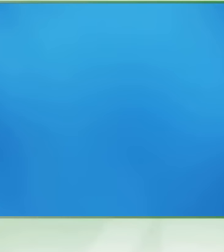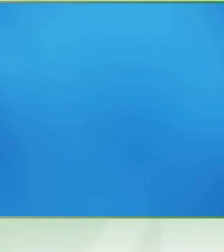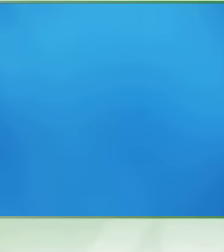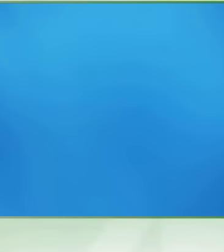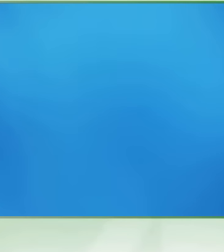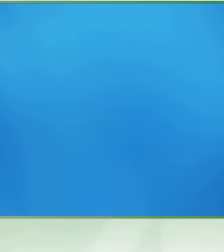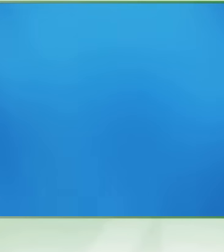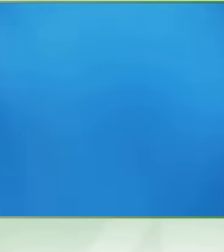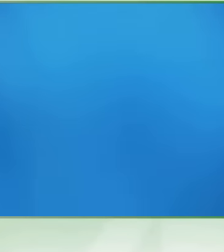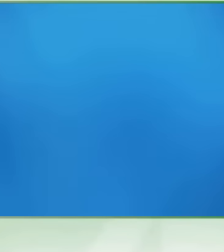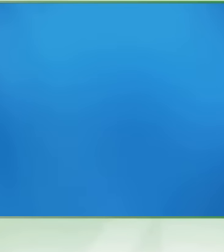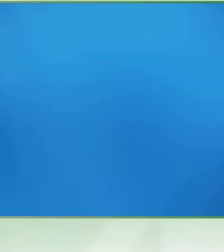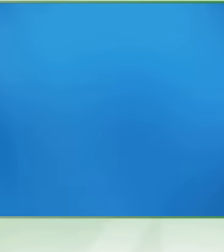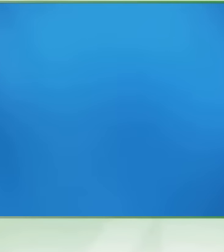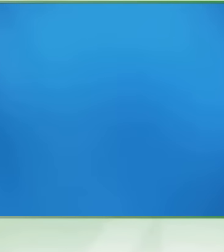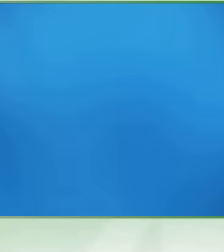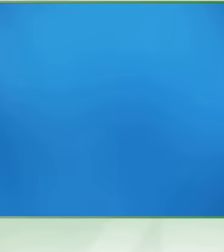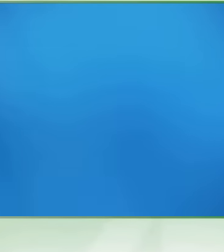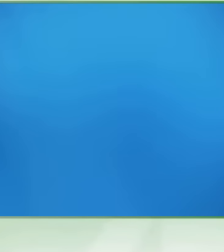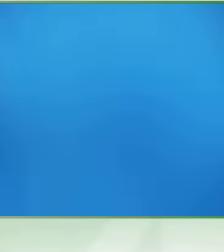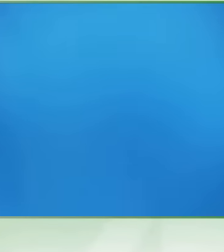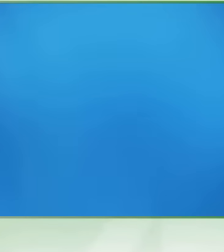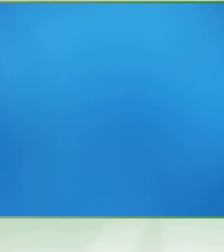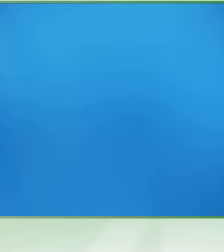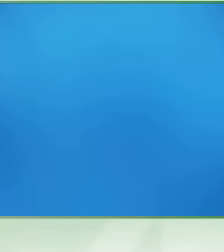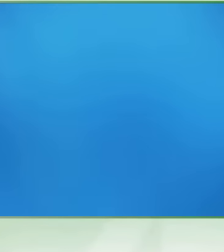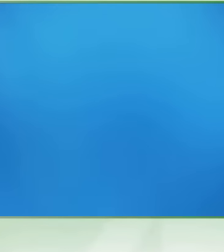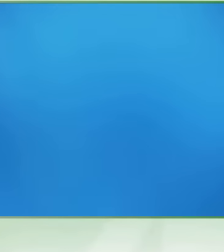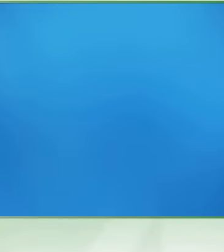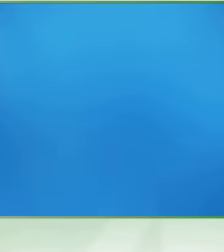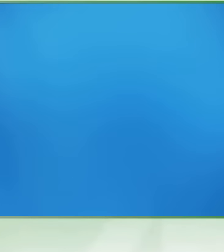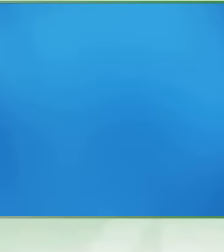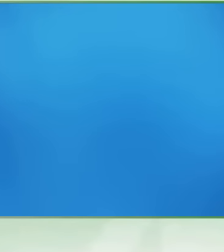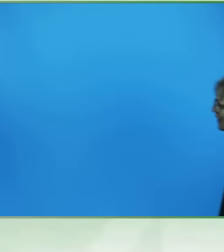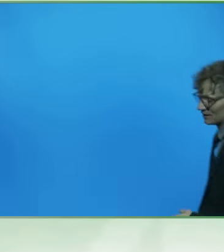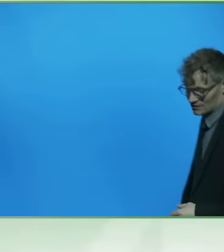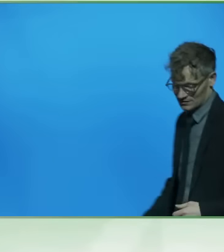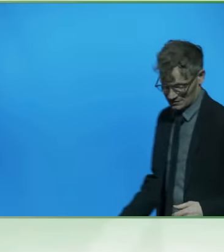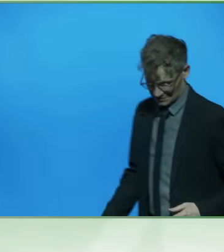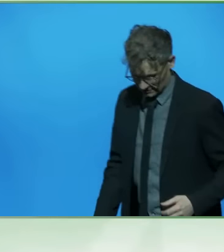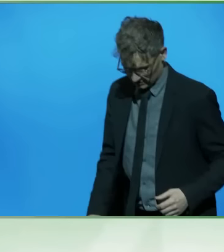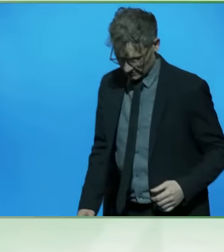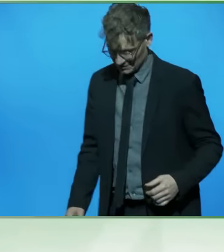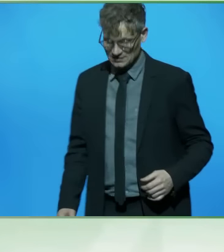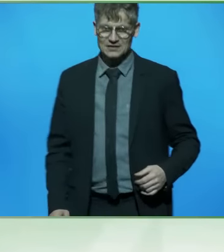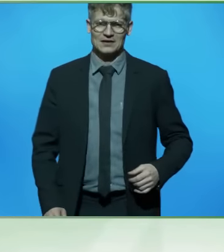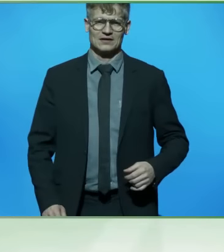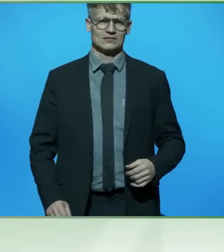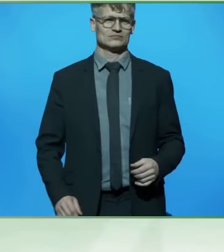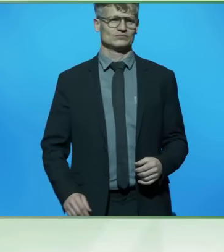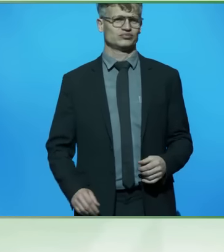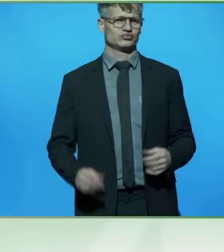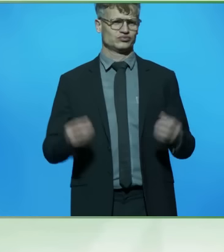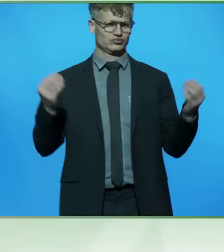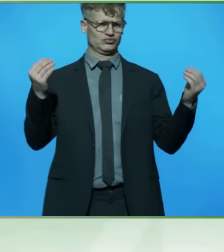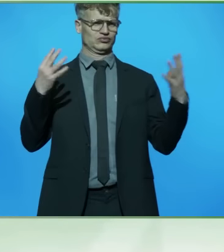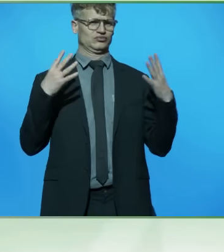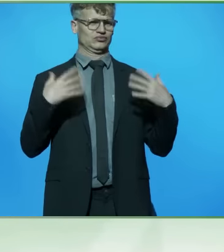Little bit. I miss our conference. Where is the word conference?